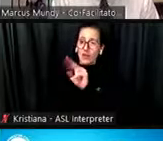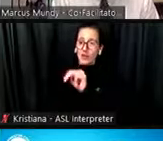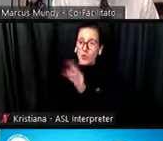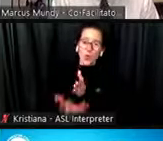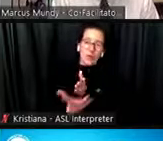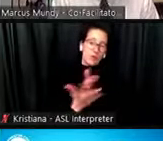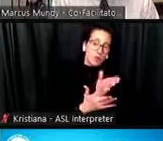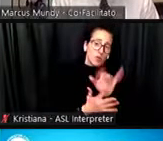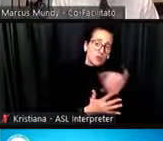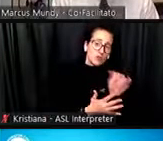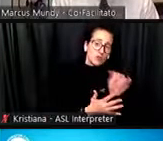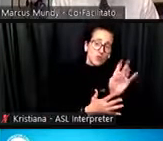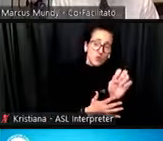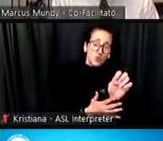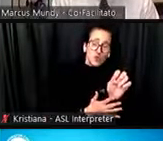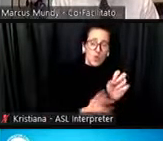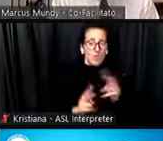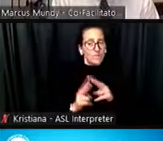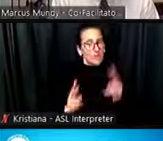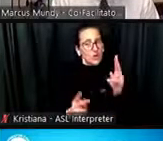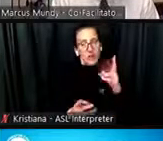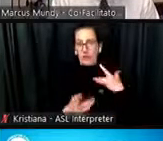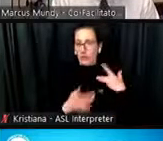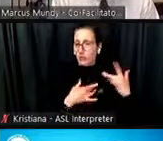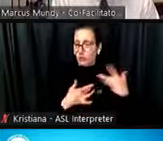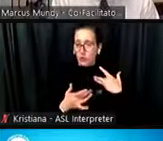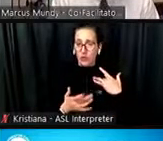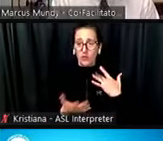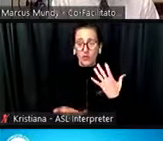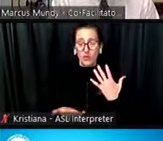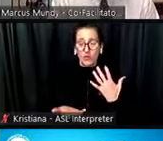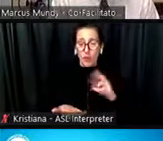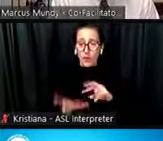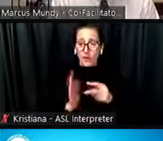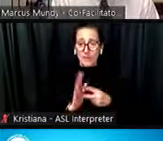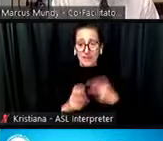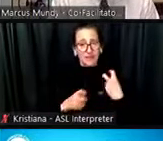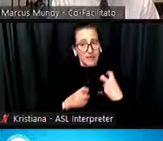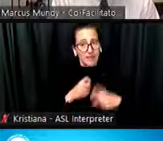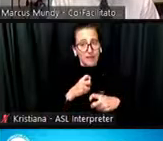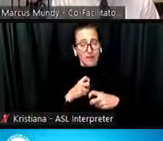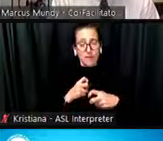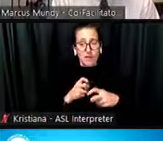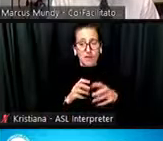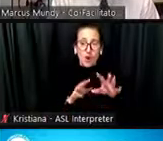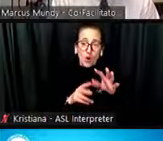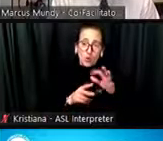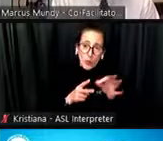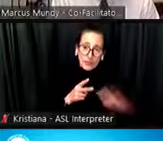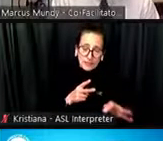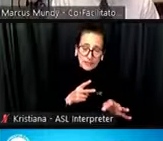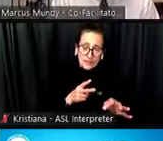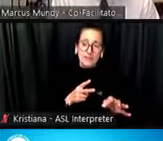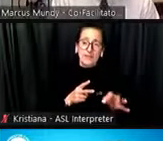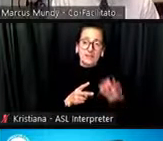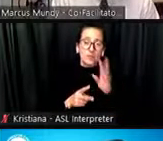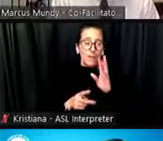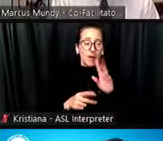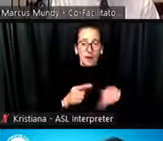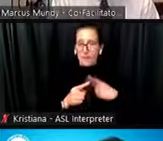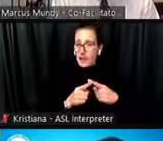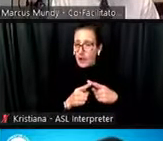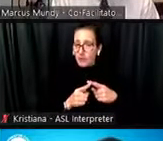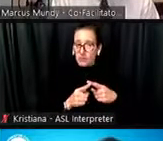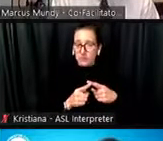very difficult choices about our workforce, about curtailing certain services, because we